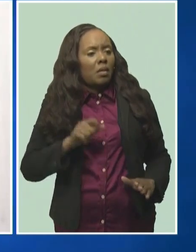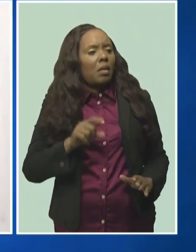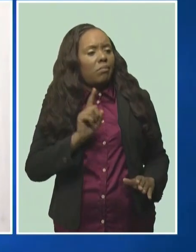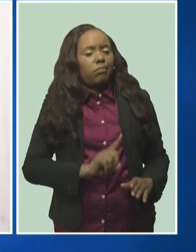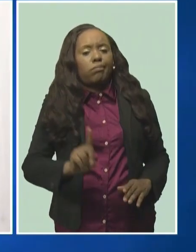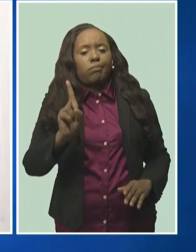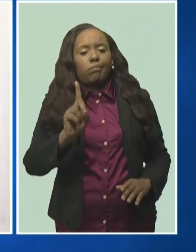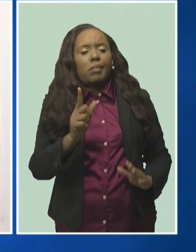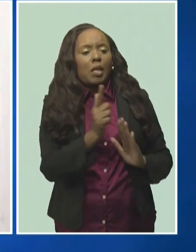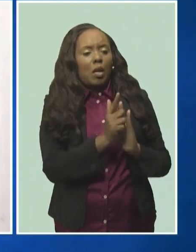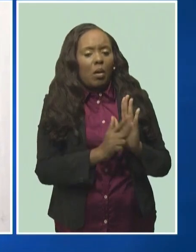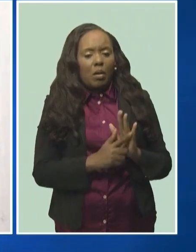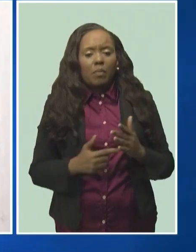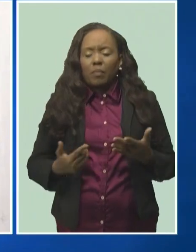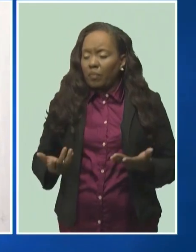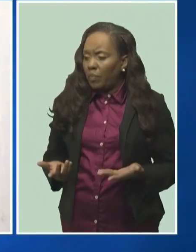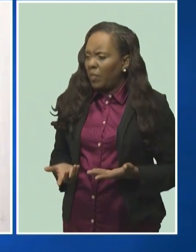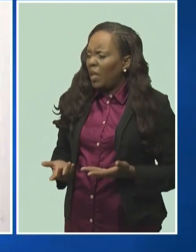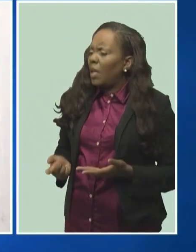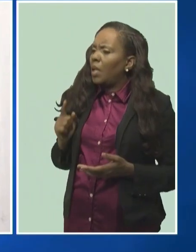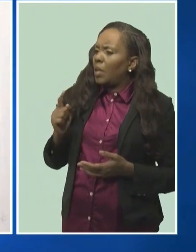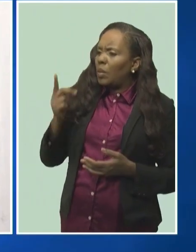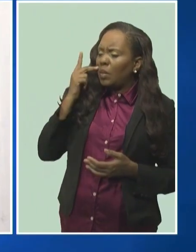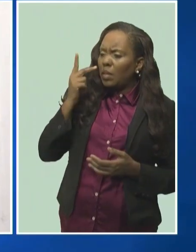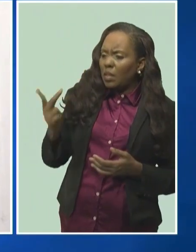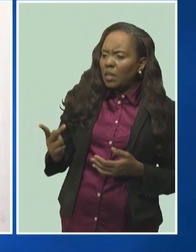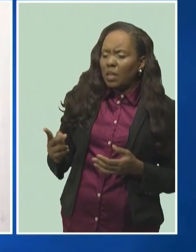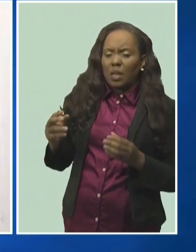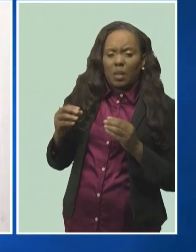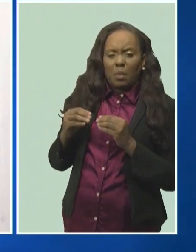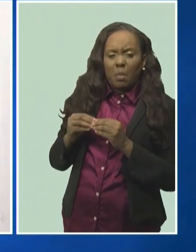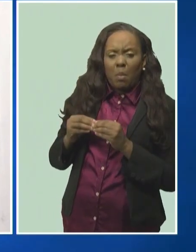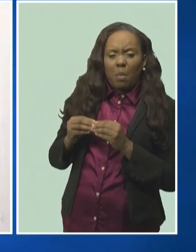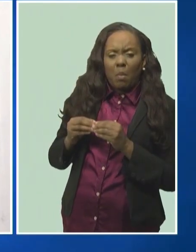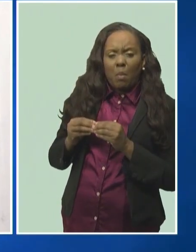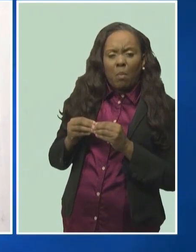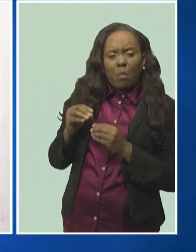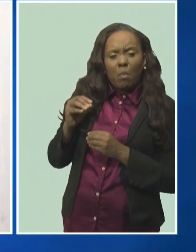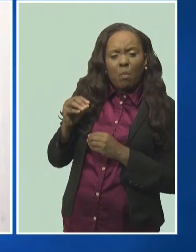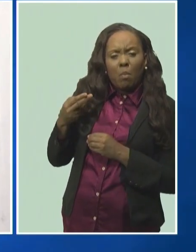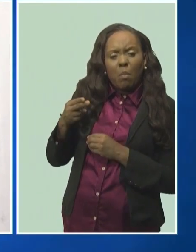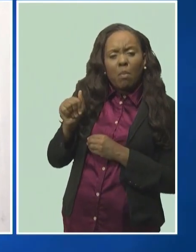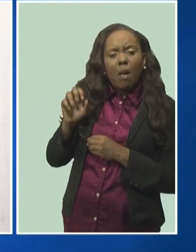Right. So are you seeing more breaches in recent times compared with years ago?